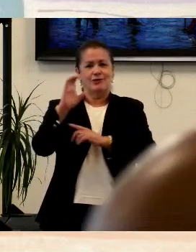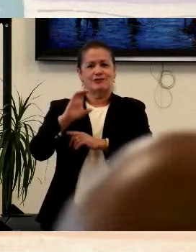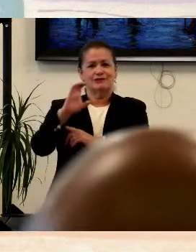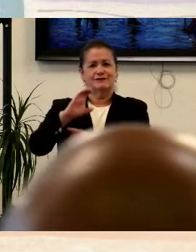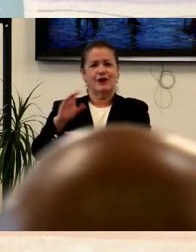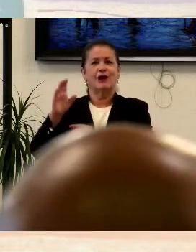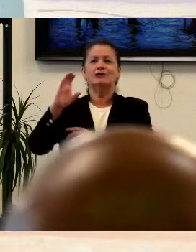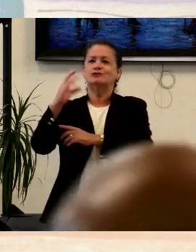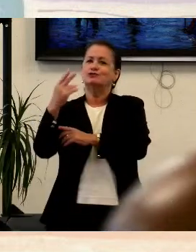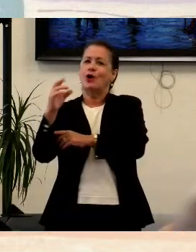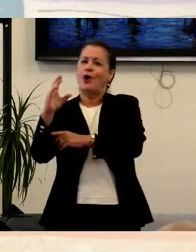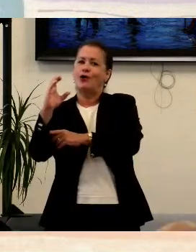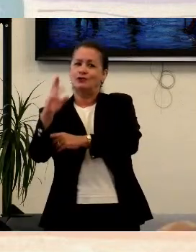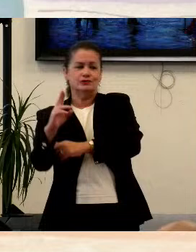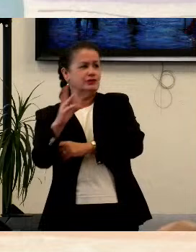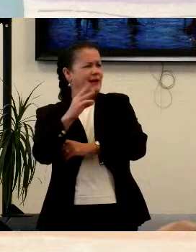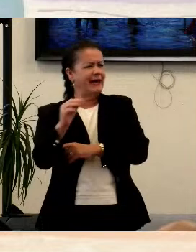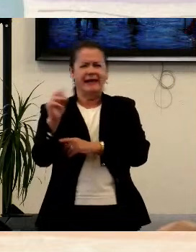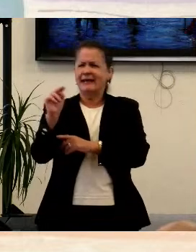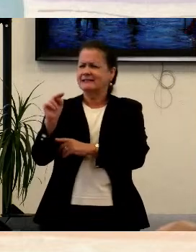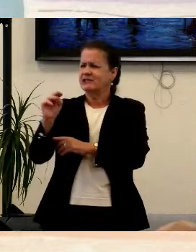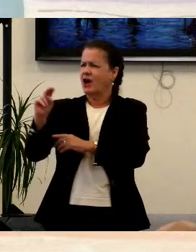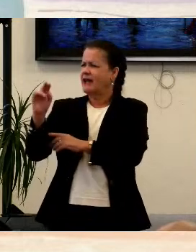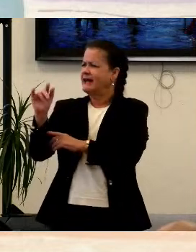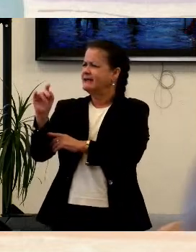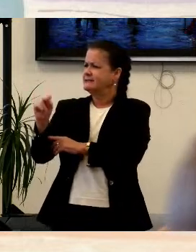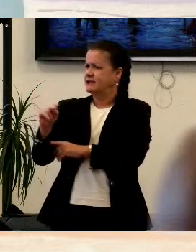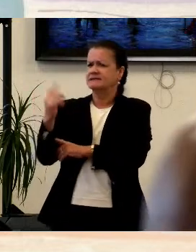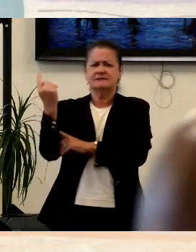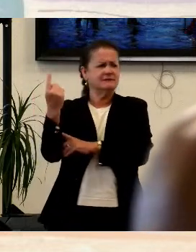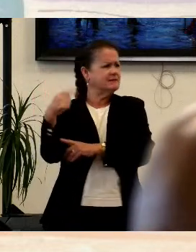Deshaun Nixon, who's somewhere.